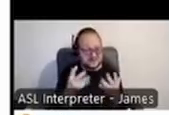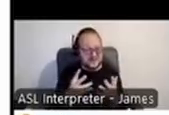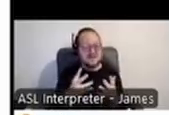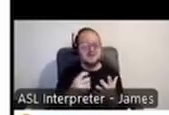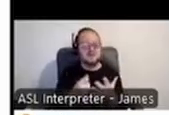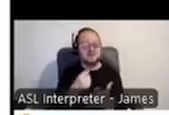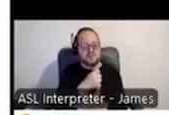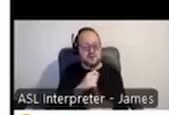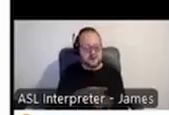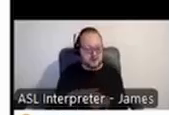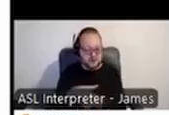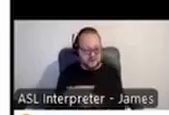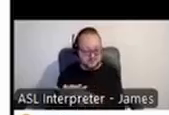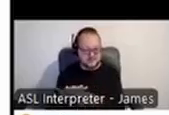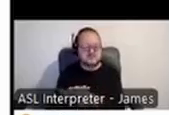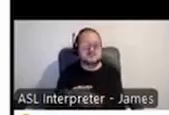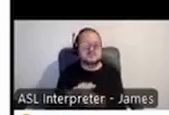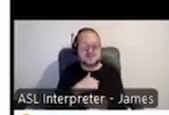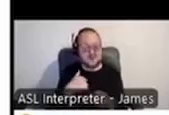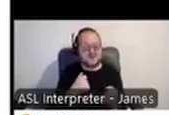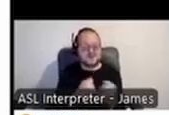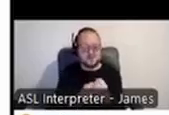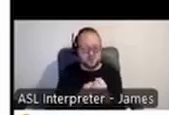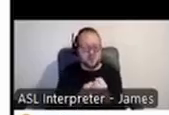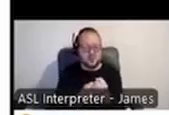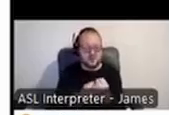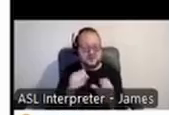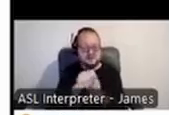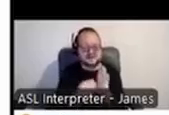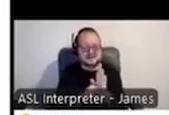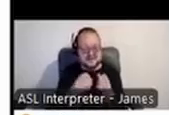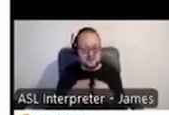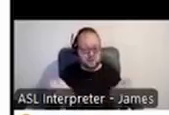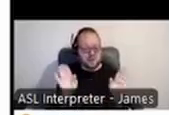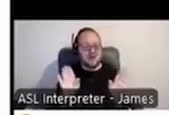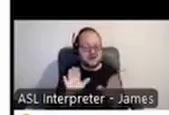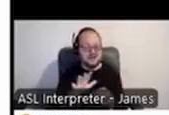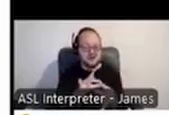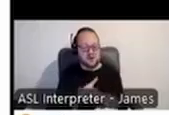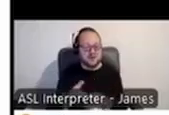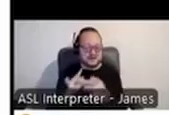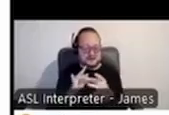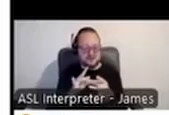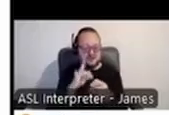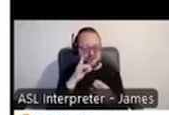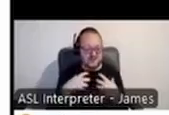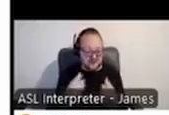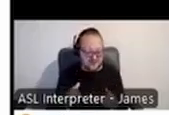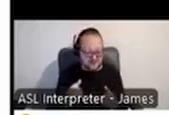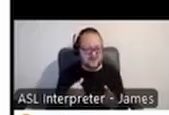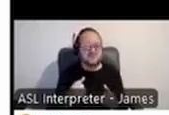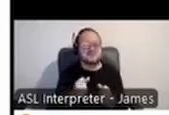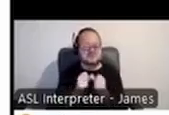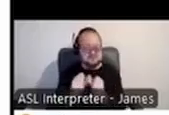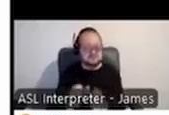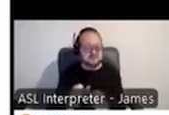addition, we support a statewide coalition focused on the health well-being of older adults in our state in